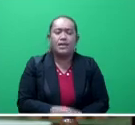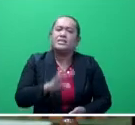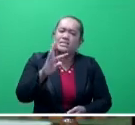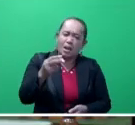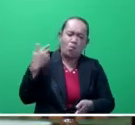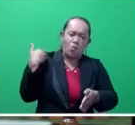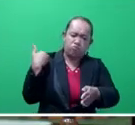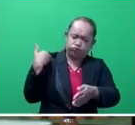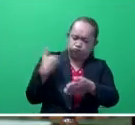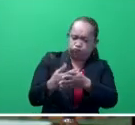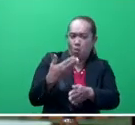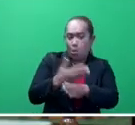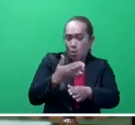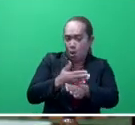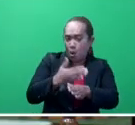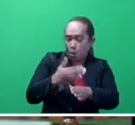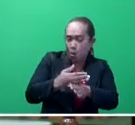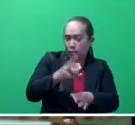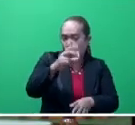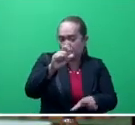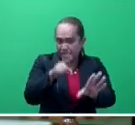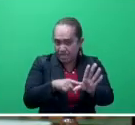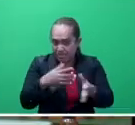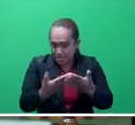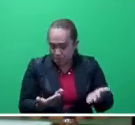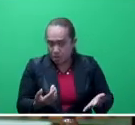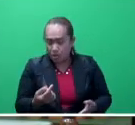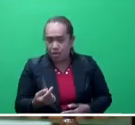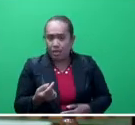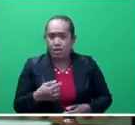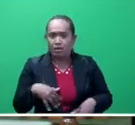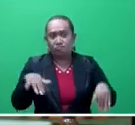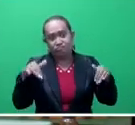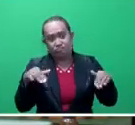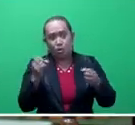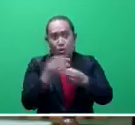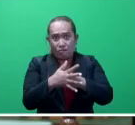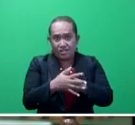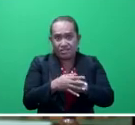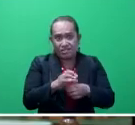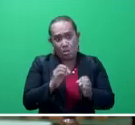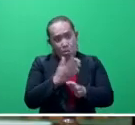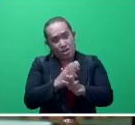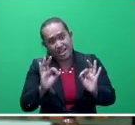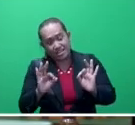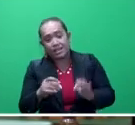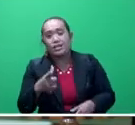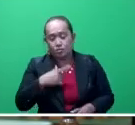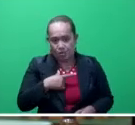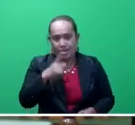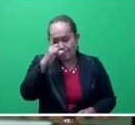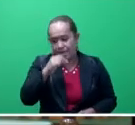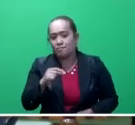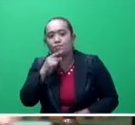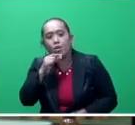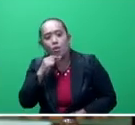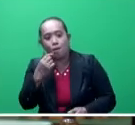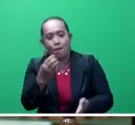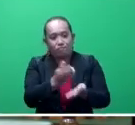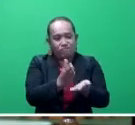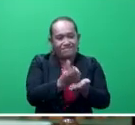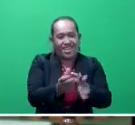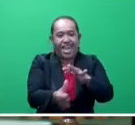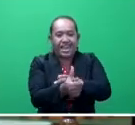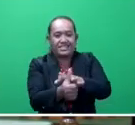years, perhaps in a hotel, and they opened up a restaurant at the age of 35 or 40. They now have some problems with it. They can access funds